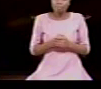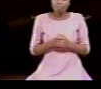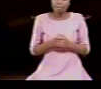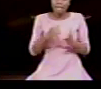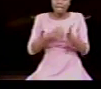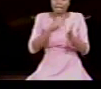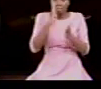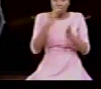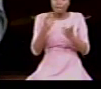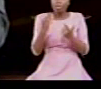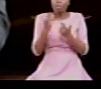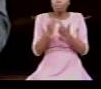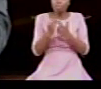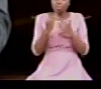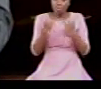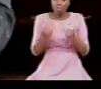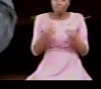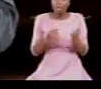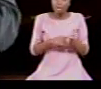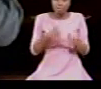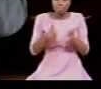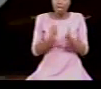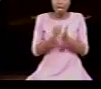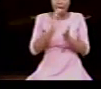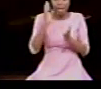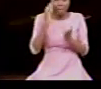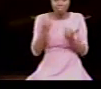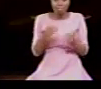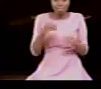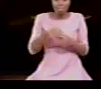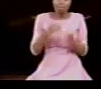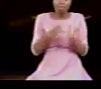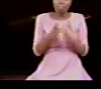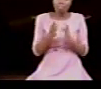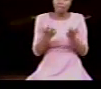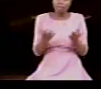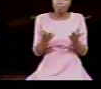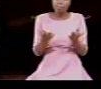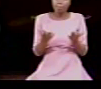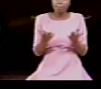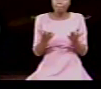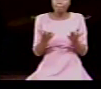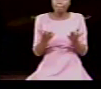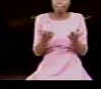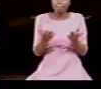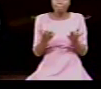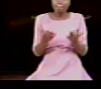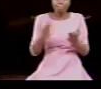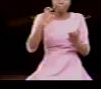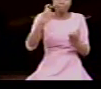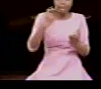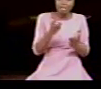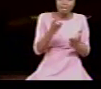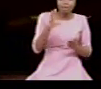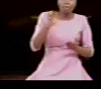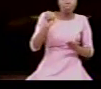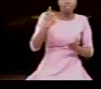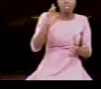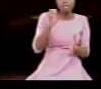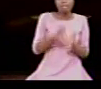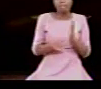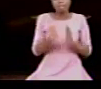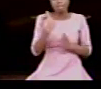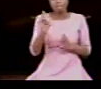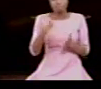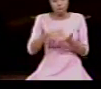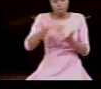the word now, by the principle we are hearing now, look at this in the Bible. 2 Corinthians chapter 8, you learn by